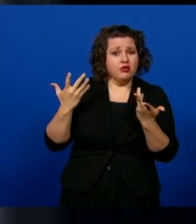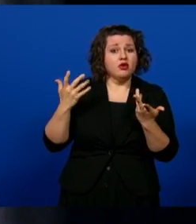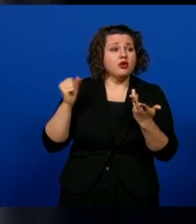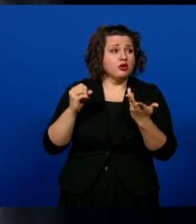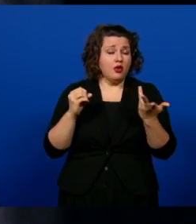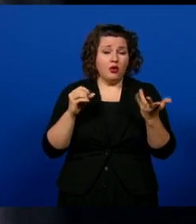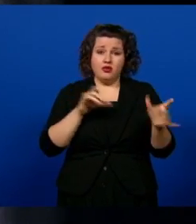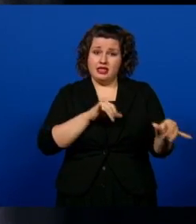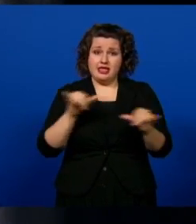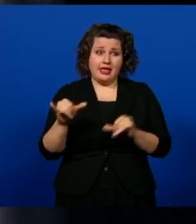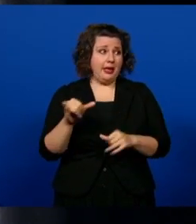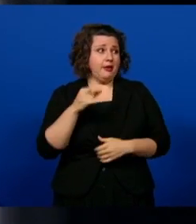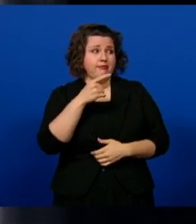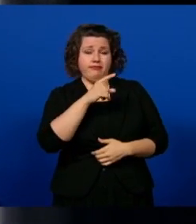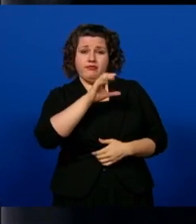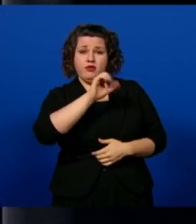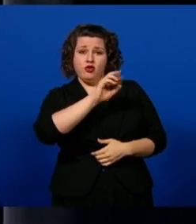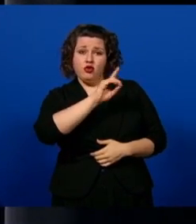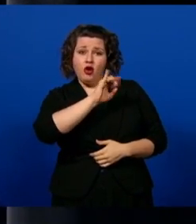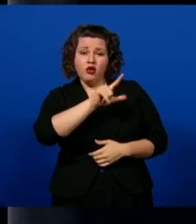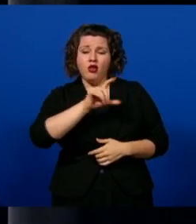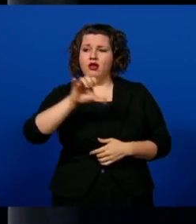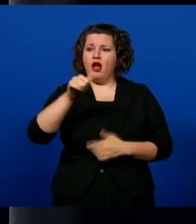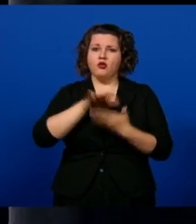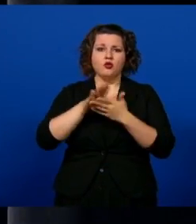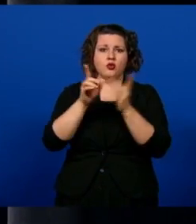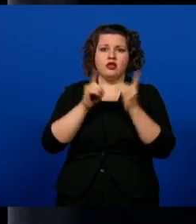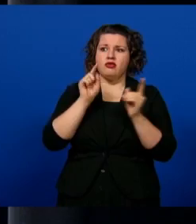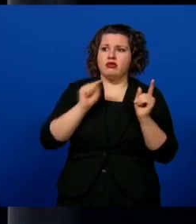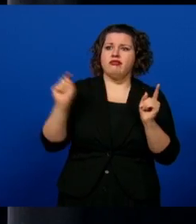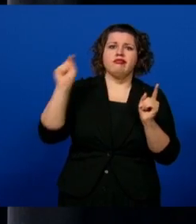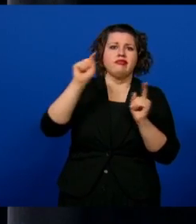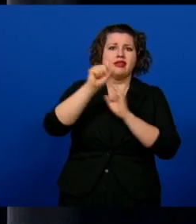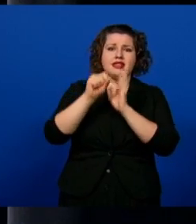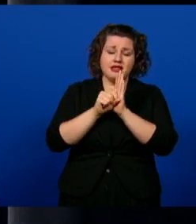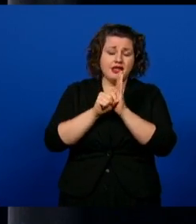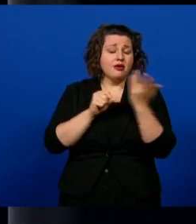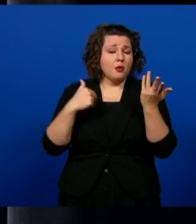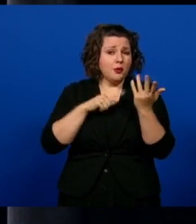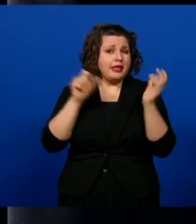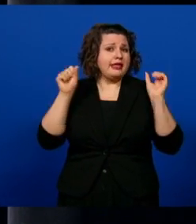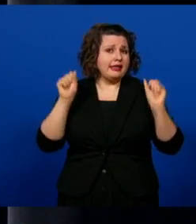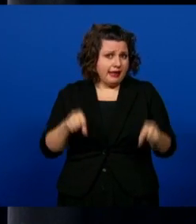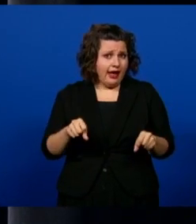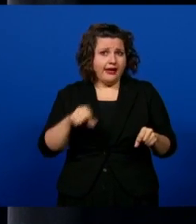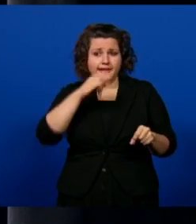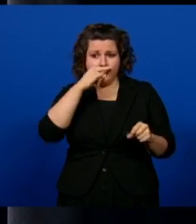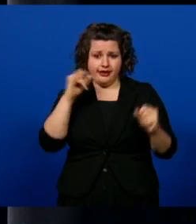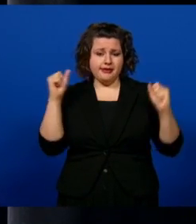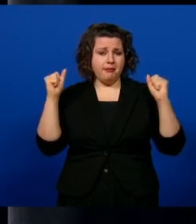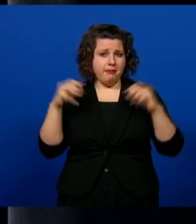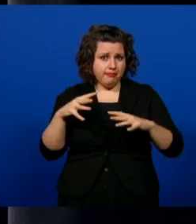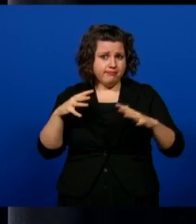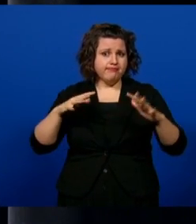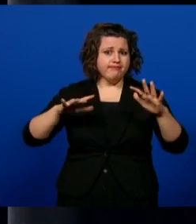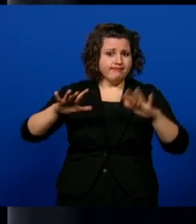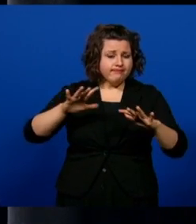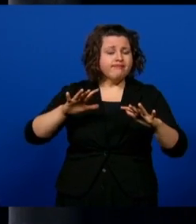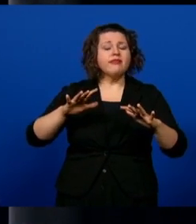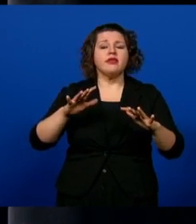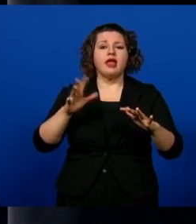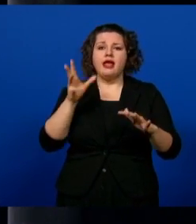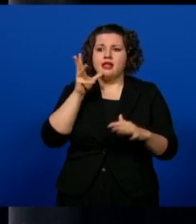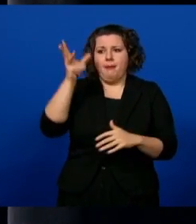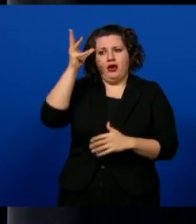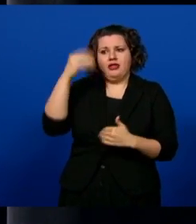like Cardinal has done in other school districts across the state, there is a way that we can bring the kids back. We've given parents the option. I don't